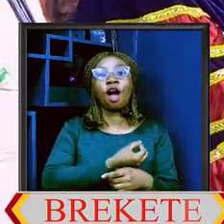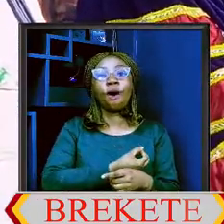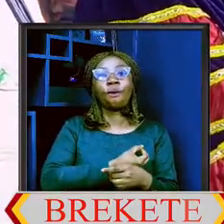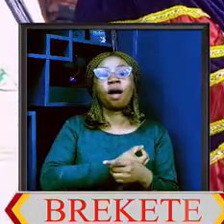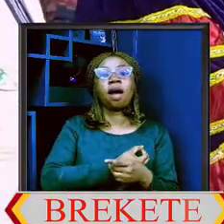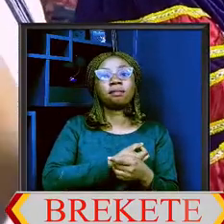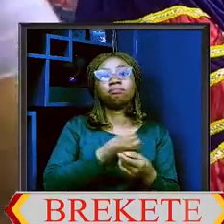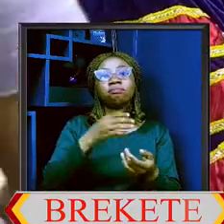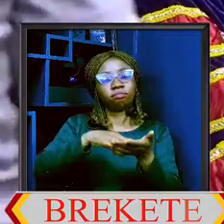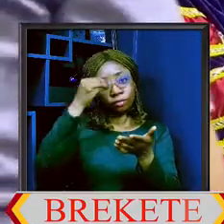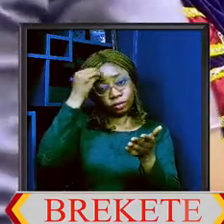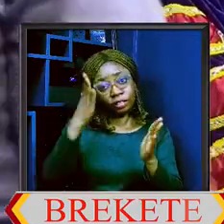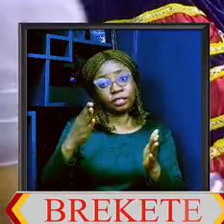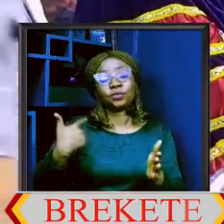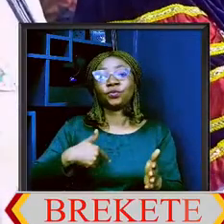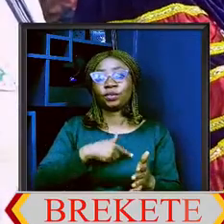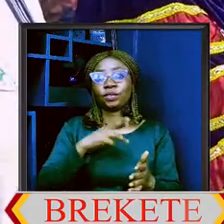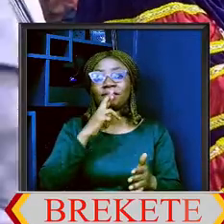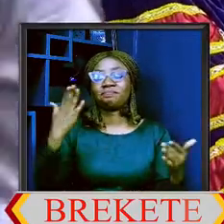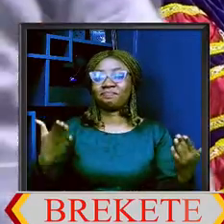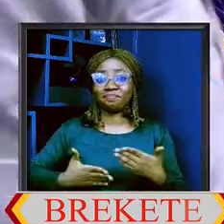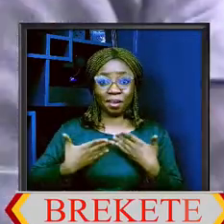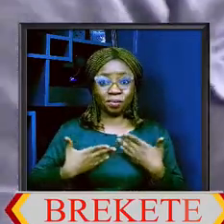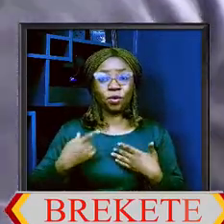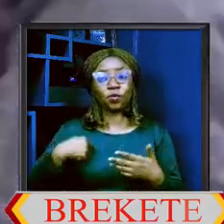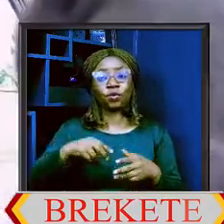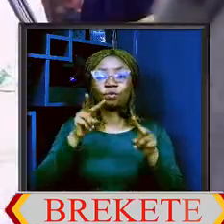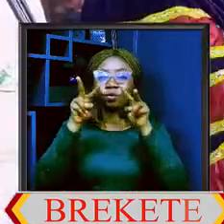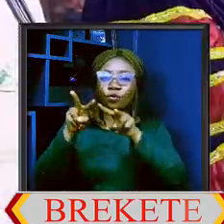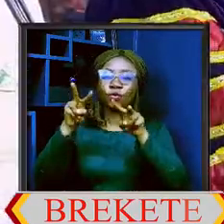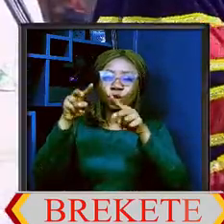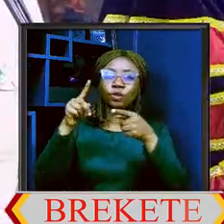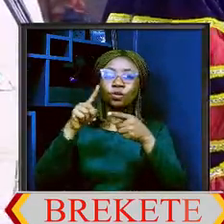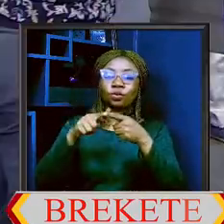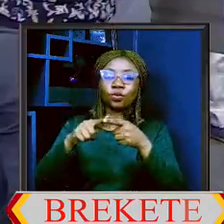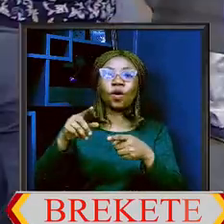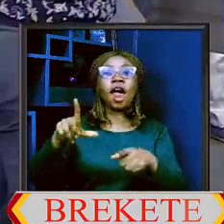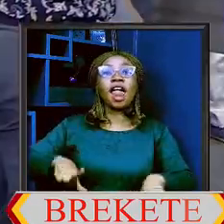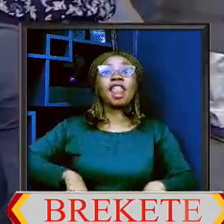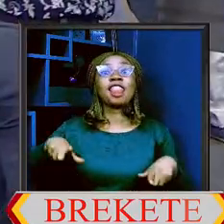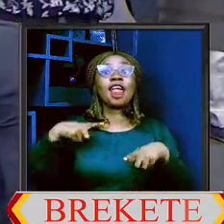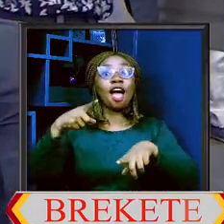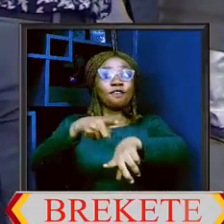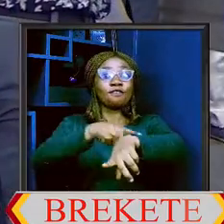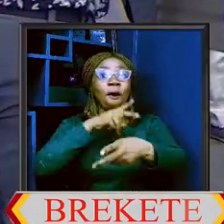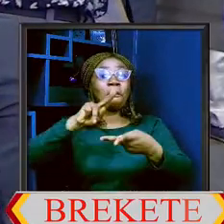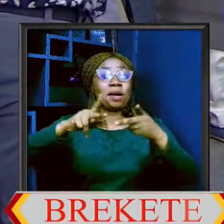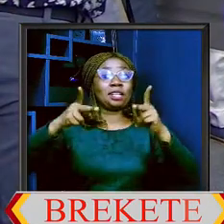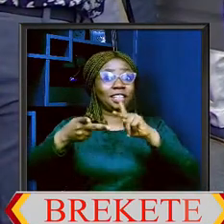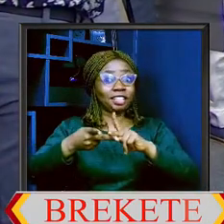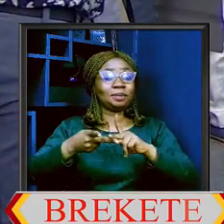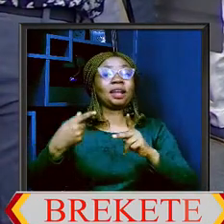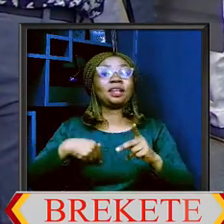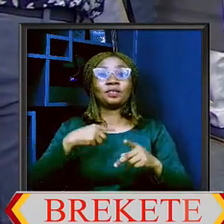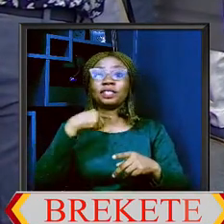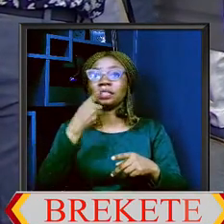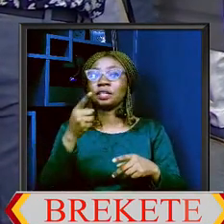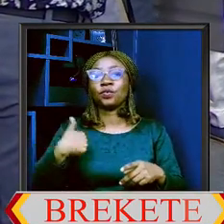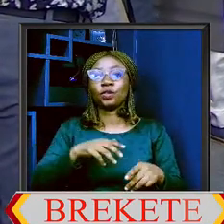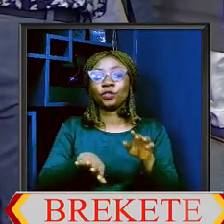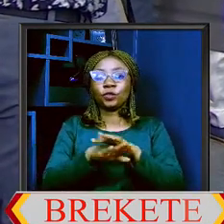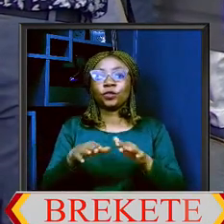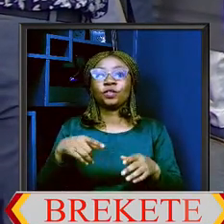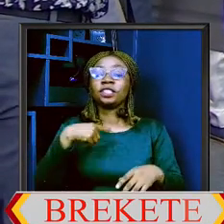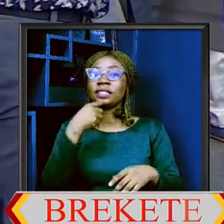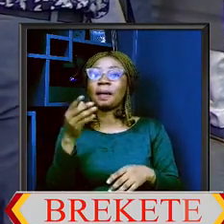grateful and we look forward to lifelong partnership and as we always say we don't say bye-bye we